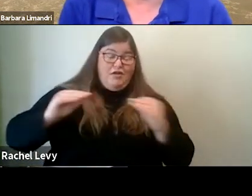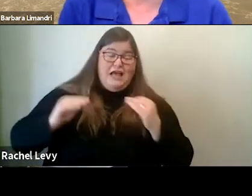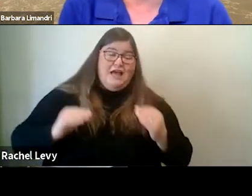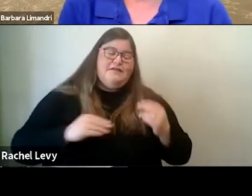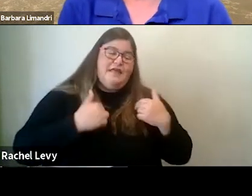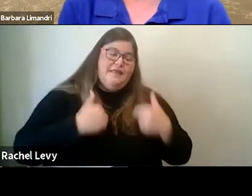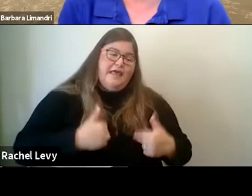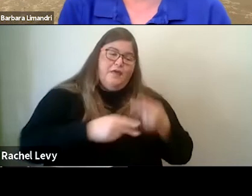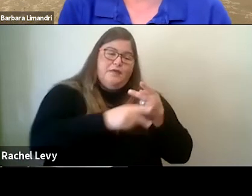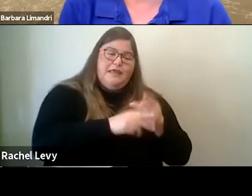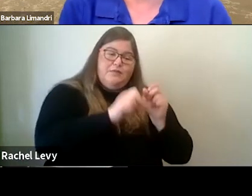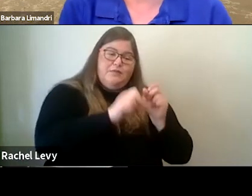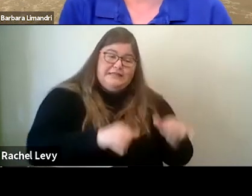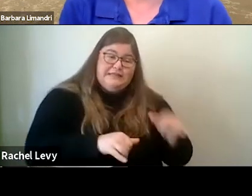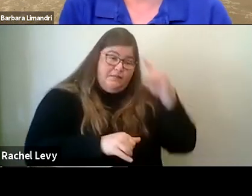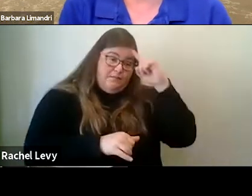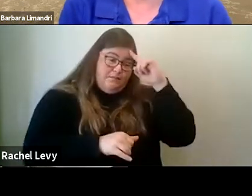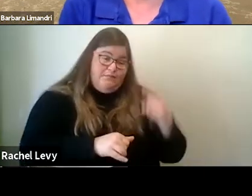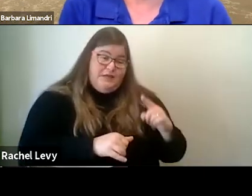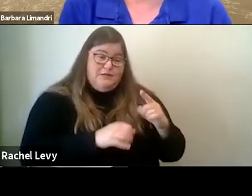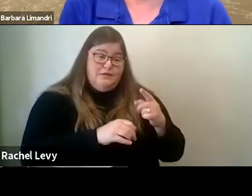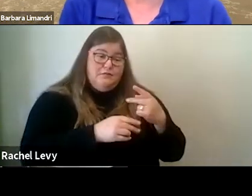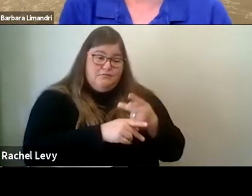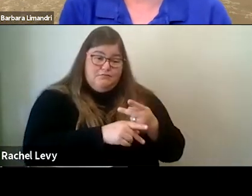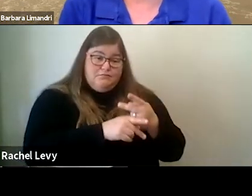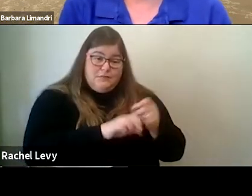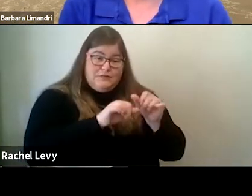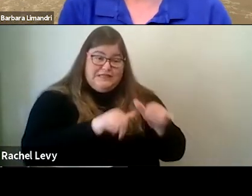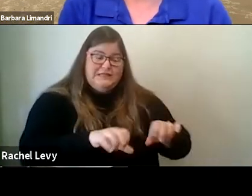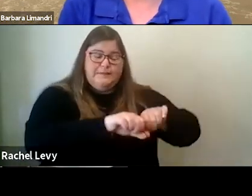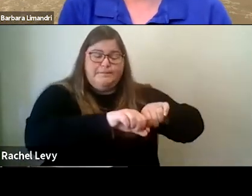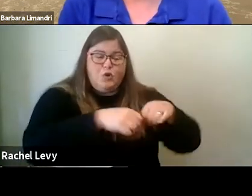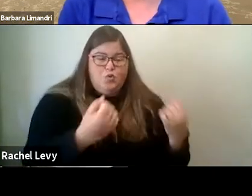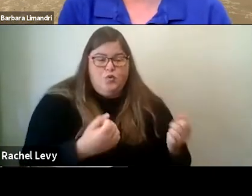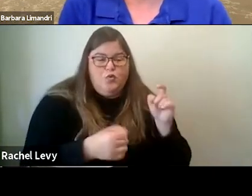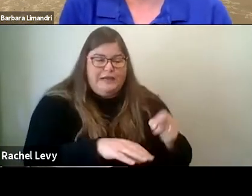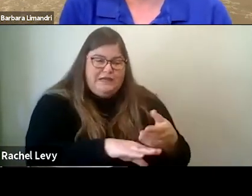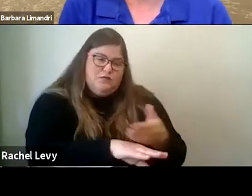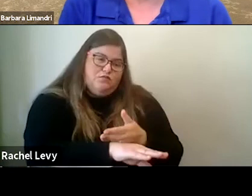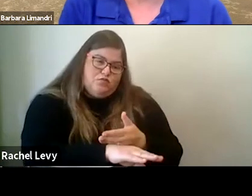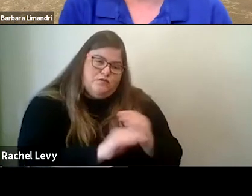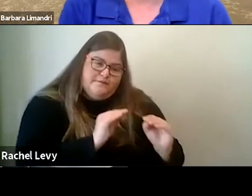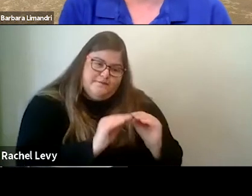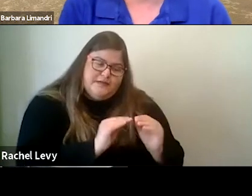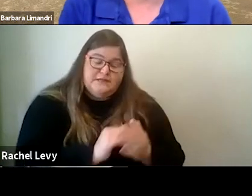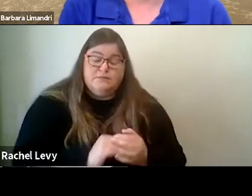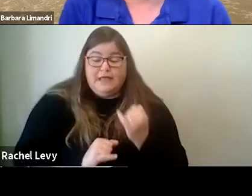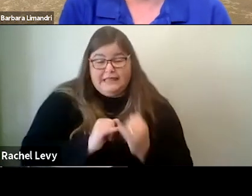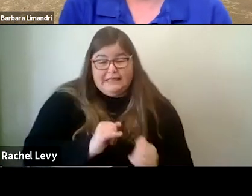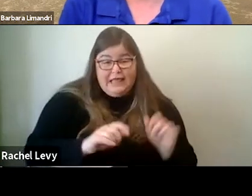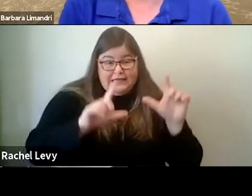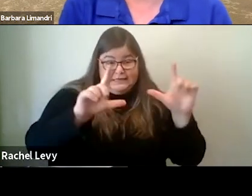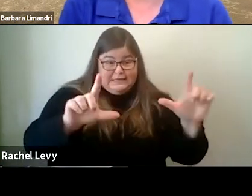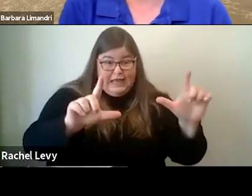is broken, and we need to improve on that as well. My last slide is two resources for